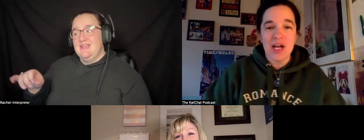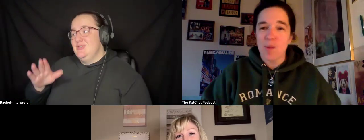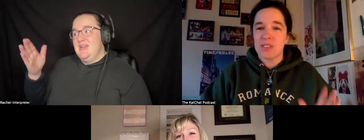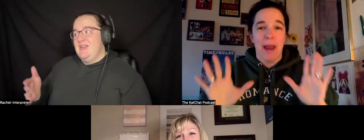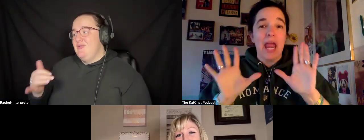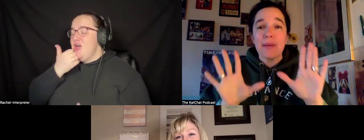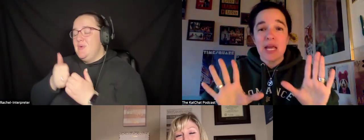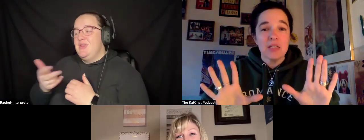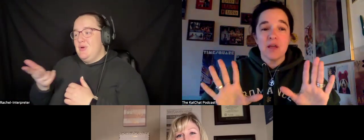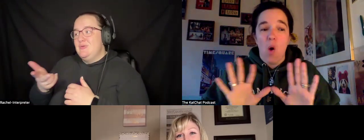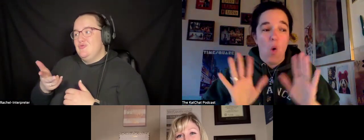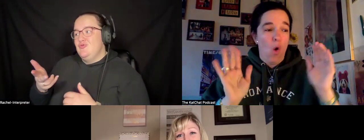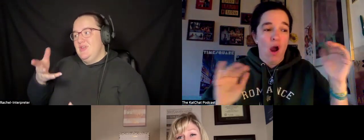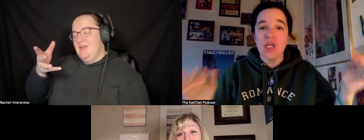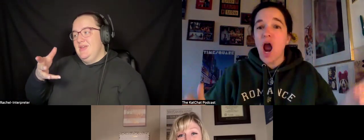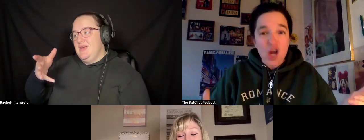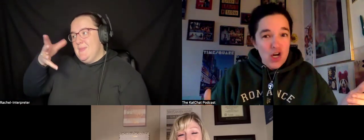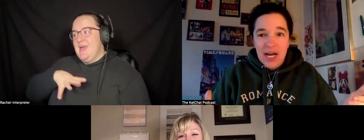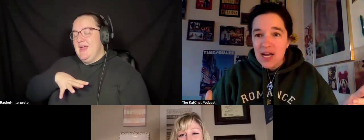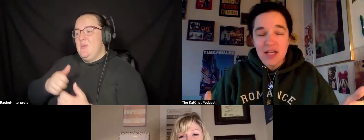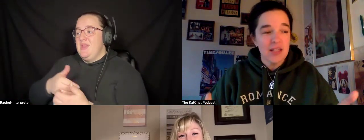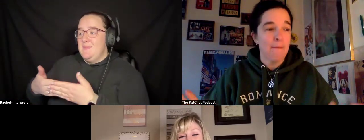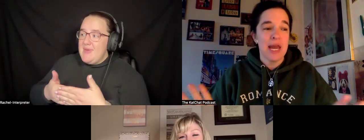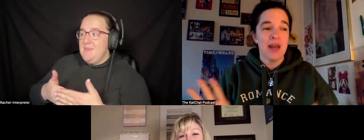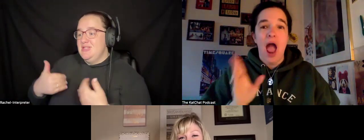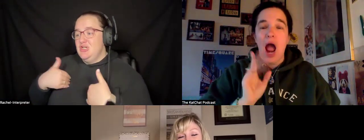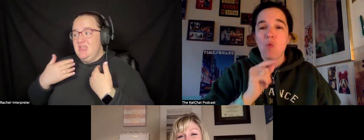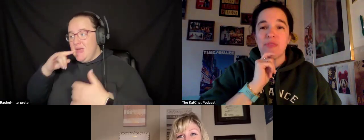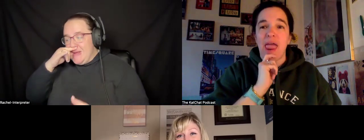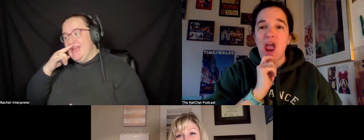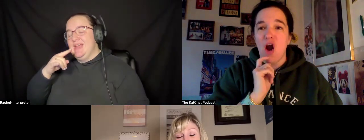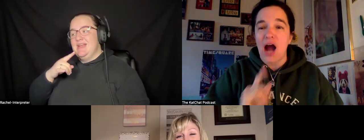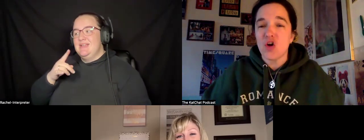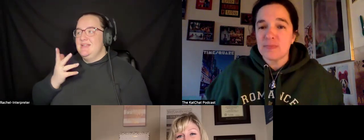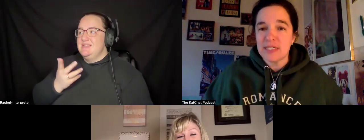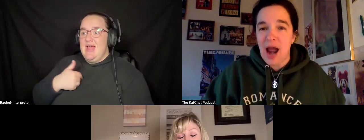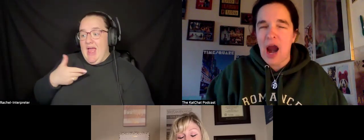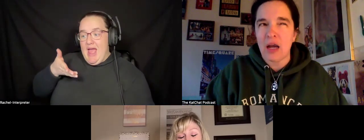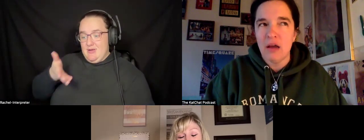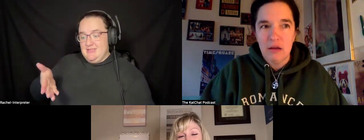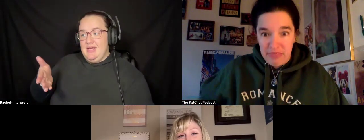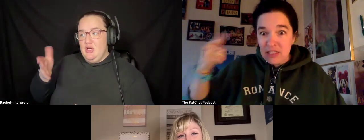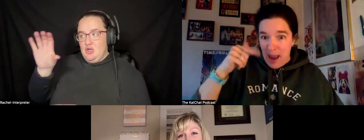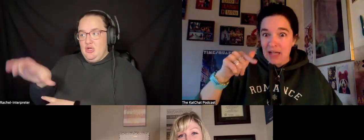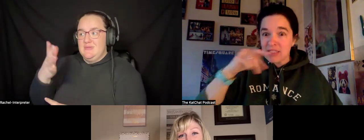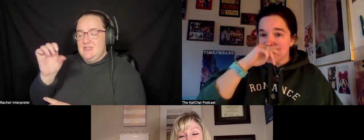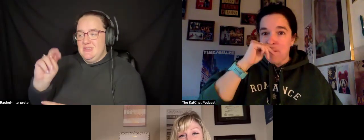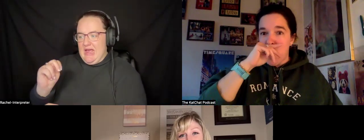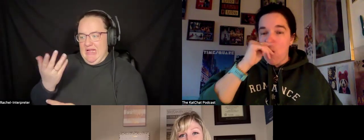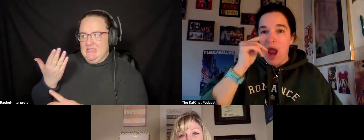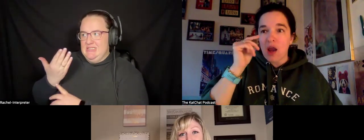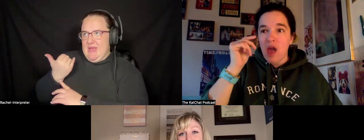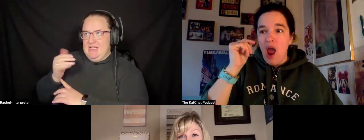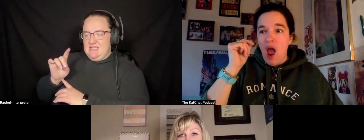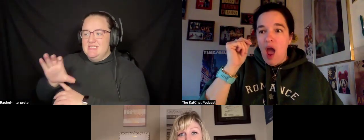guys when it comes to babies or younger kids. I mean, I was there at Christmas Con this past